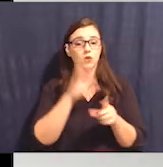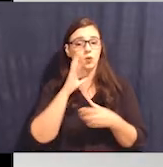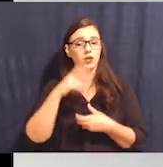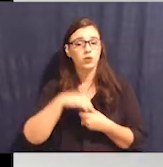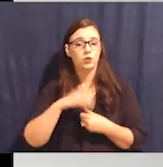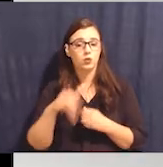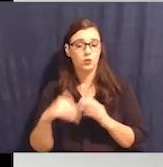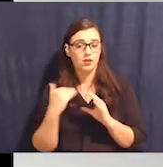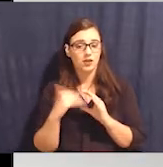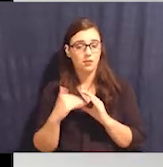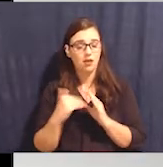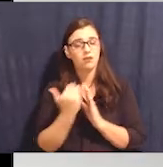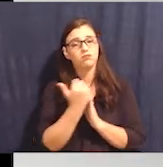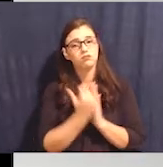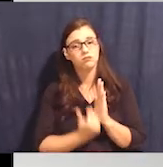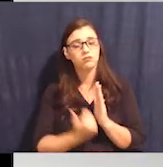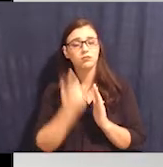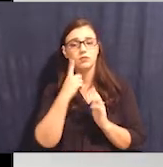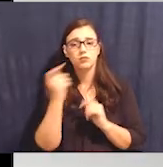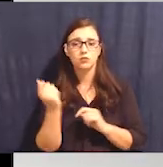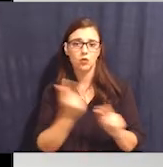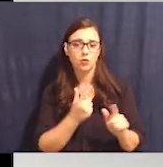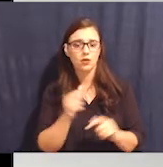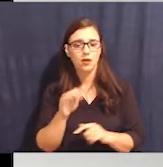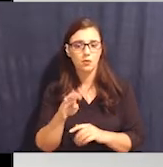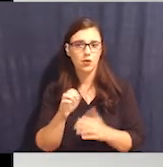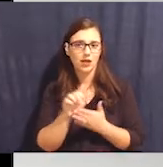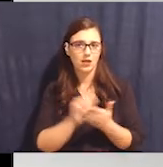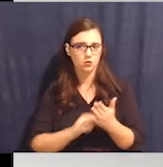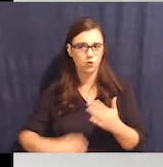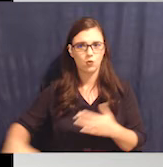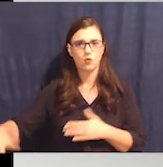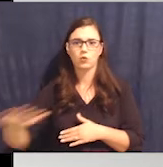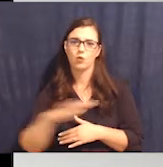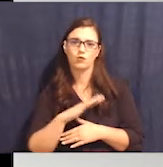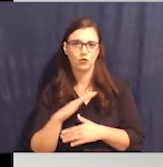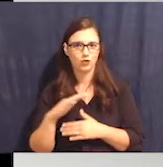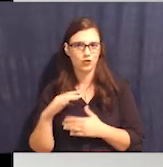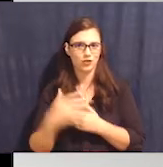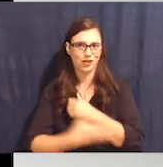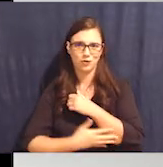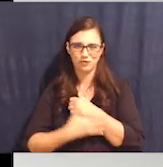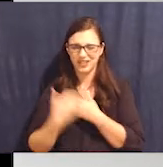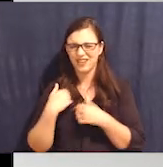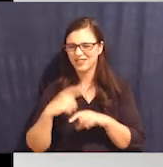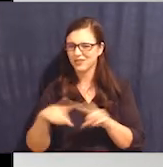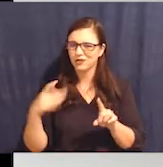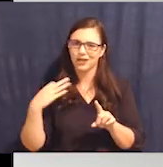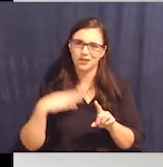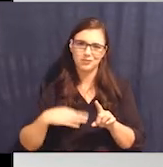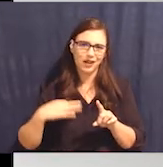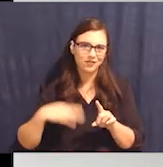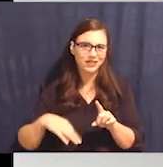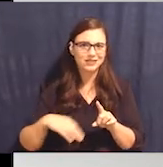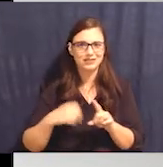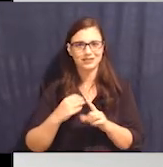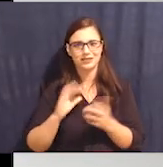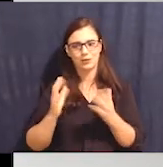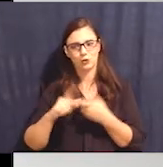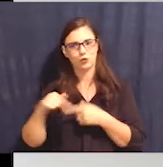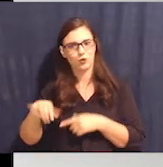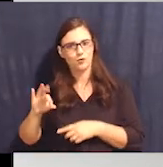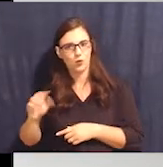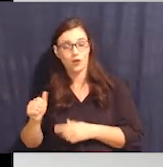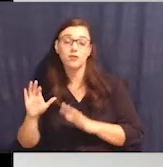And also I'll include in the email a list of all the ABLE accounts across the country, which have different features and benefits